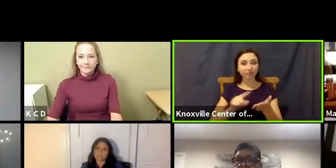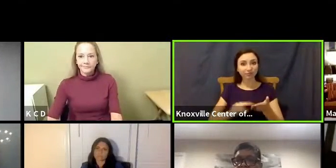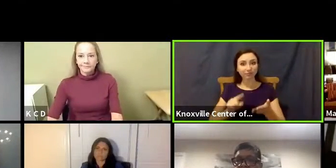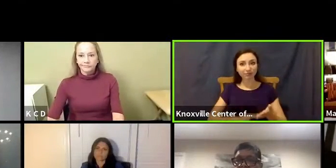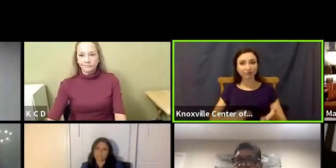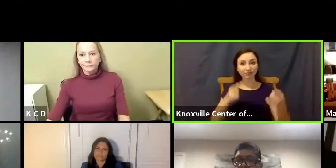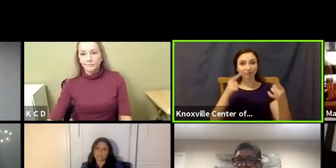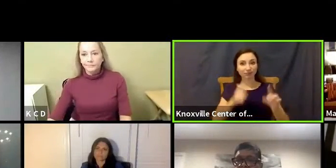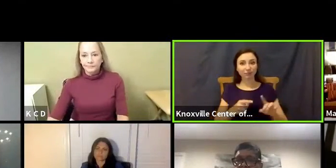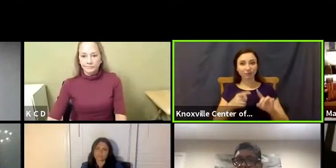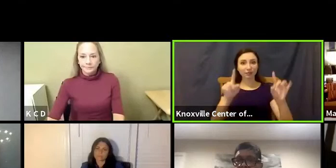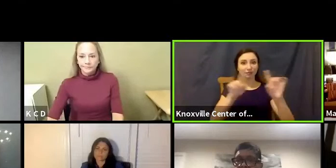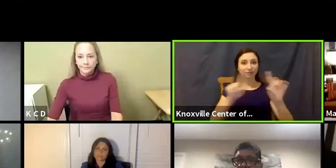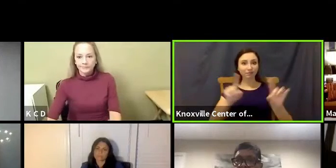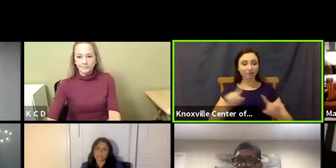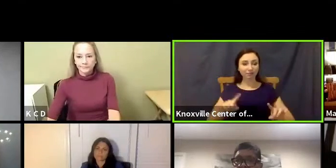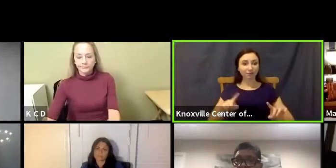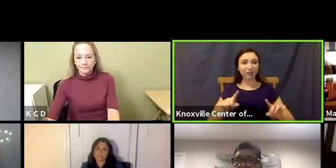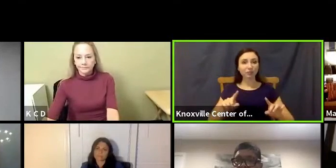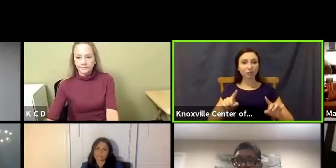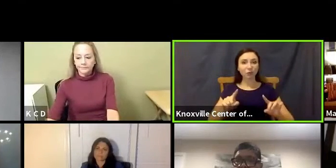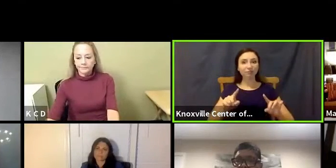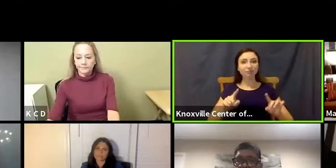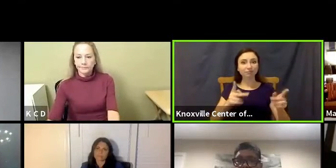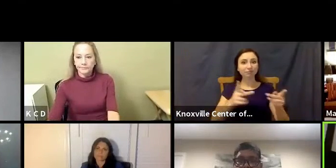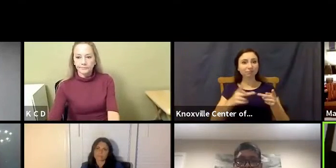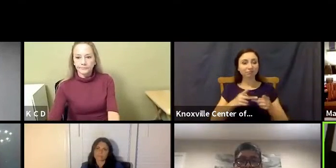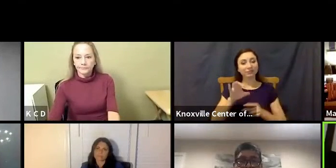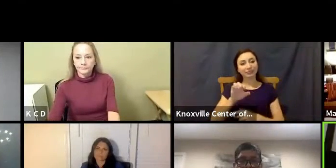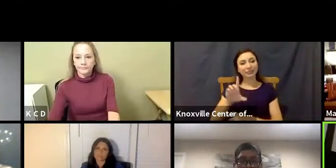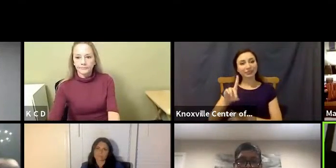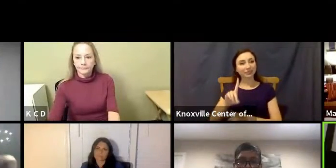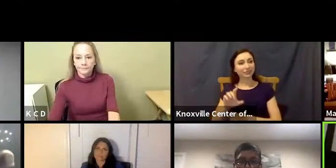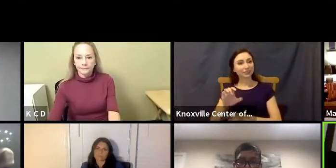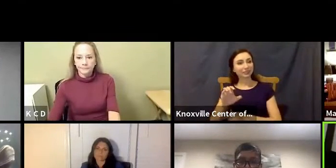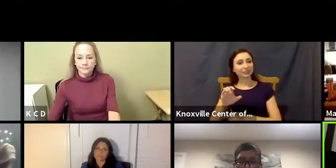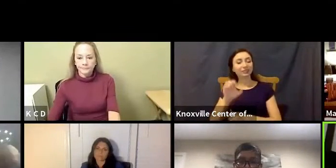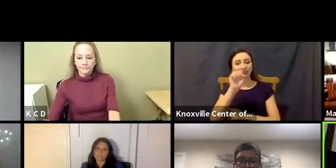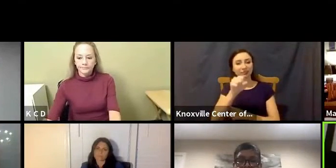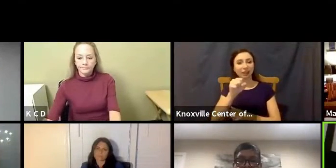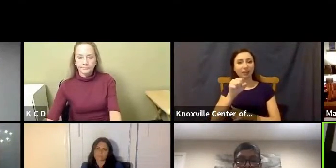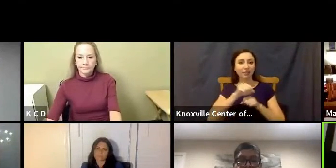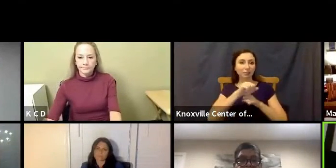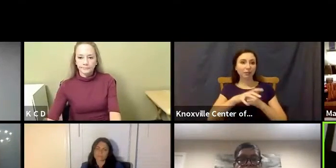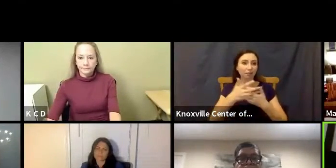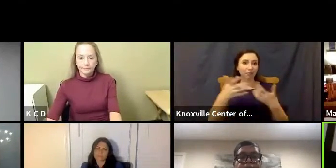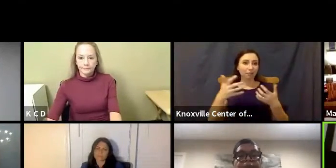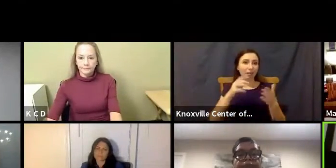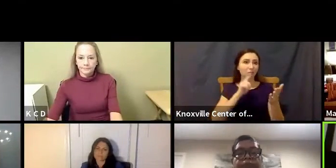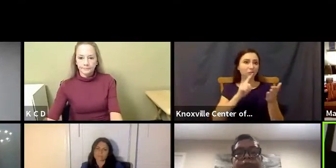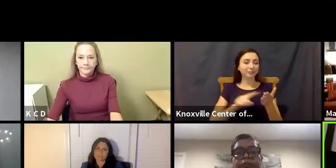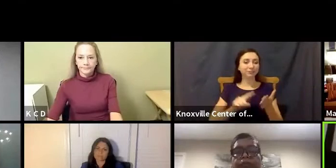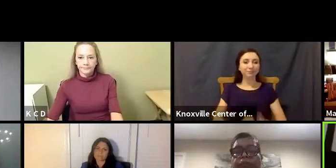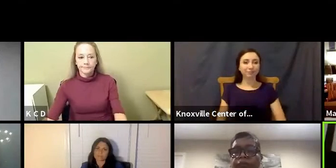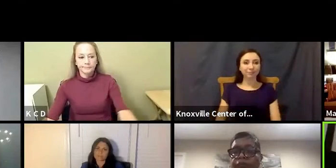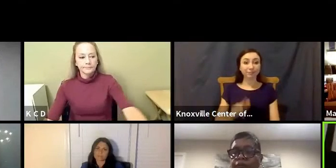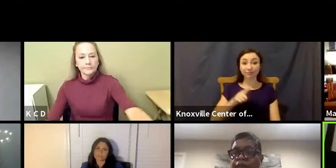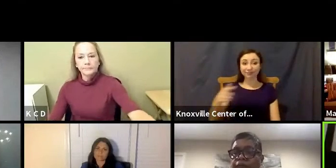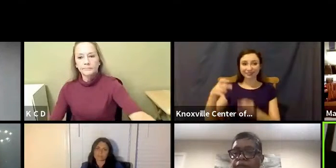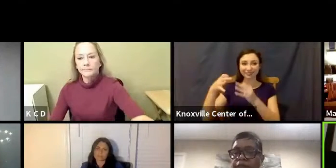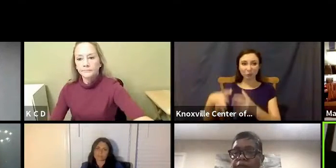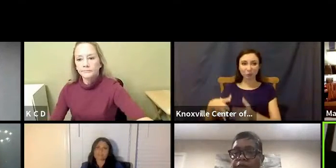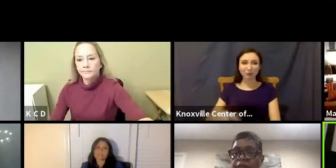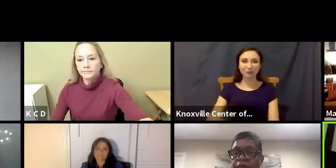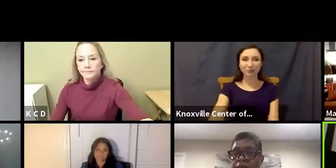of various institutions, but certainly the CDC is putting a lot of research out. And then just one other comment I wanted to make is I saw that we got a